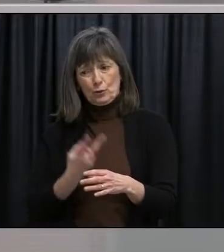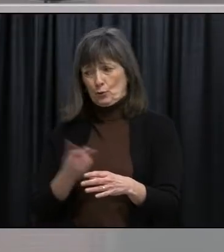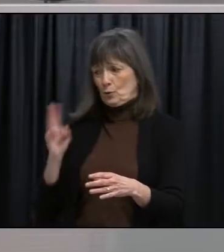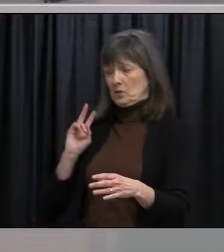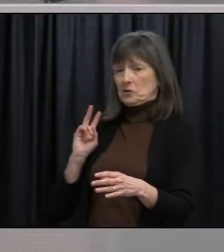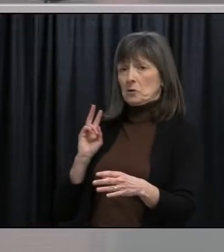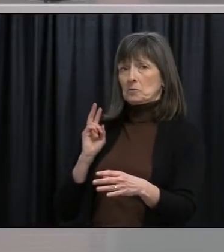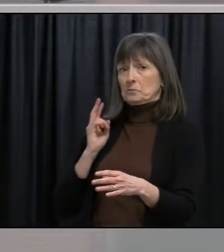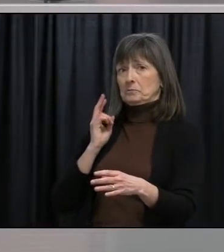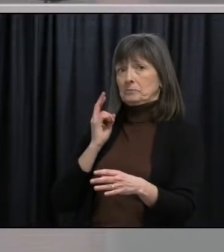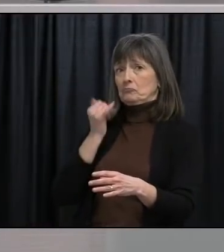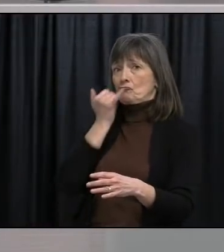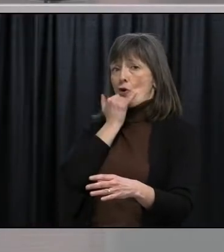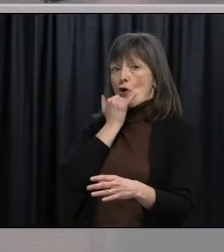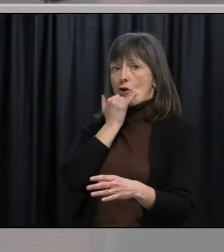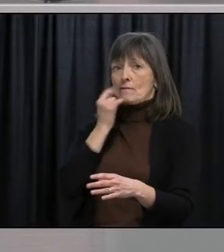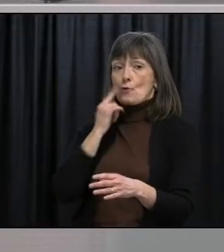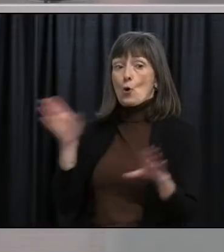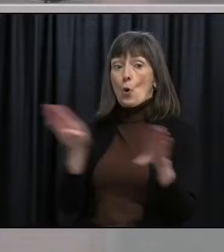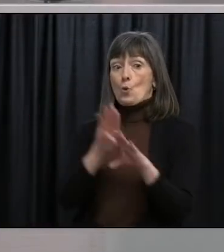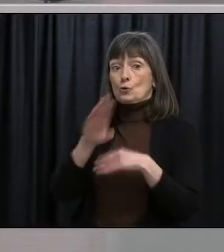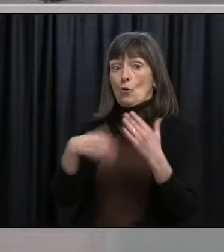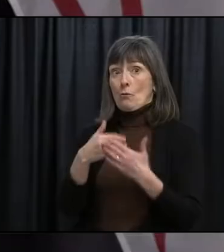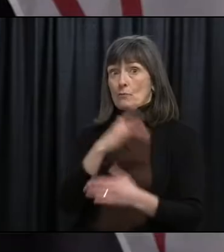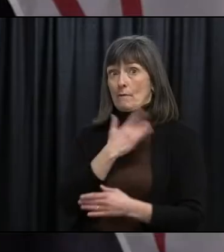in other provinces?